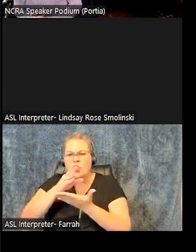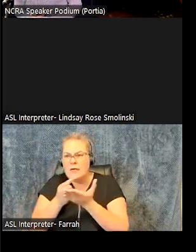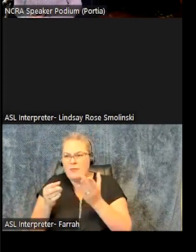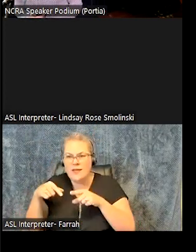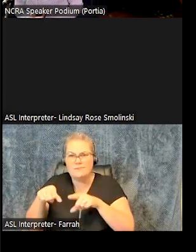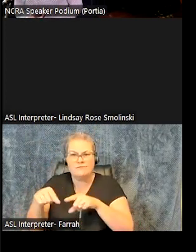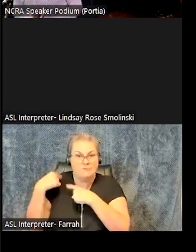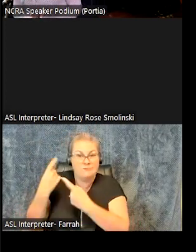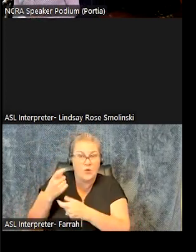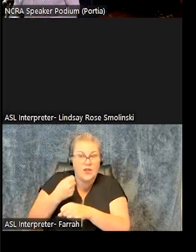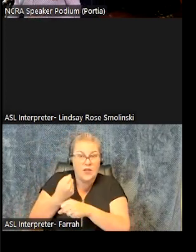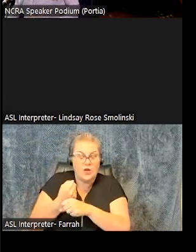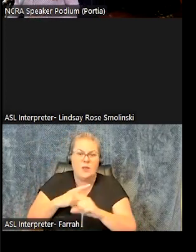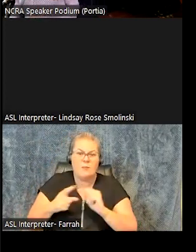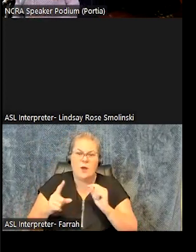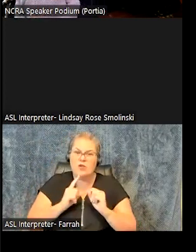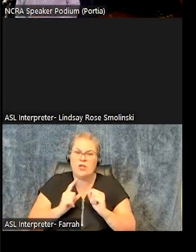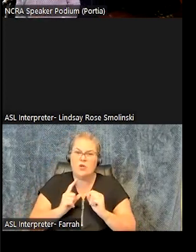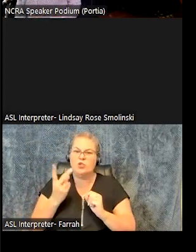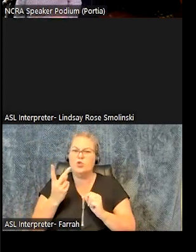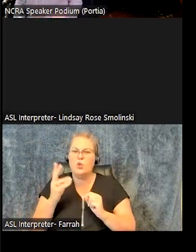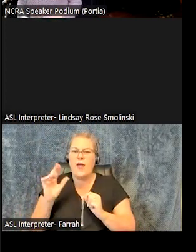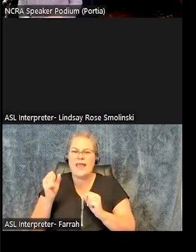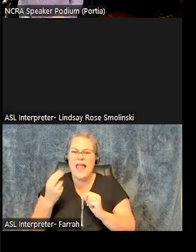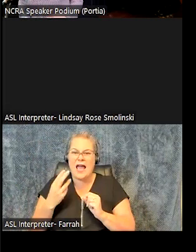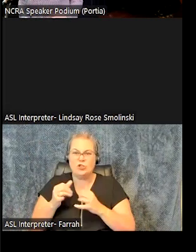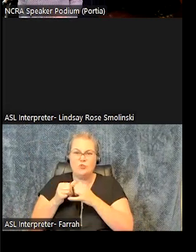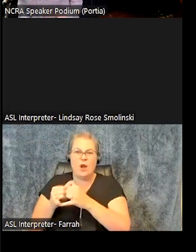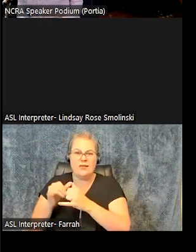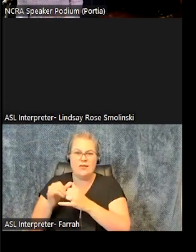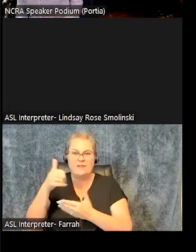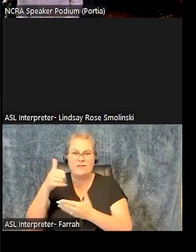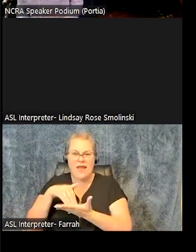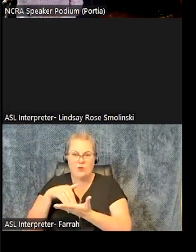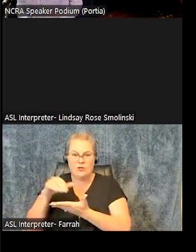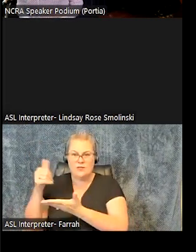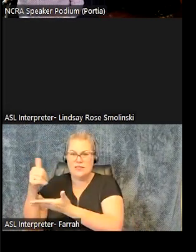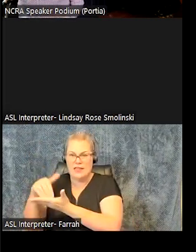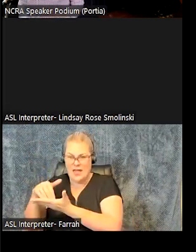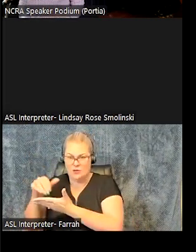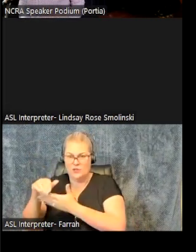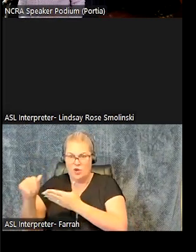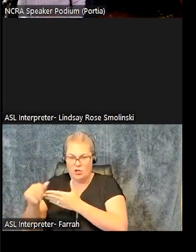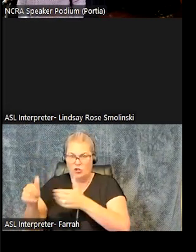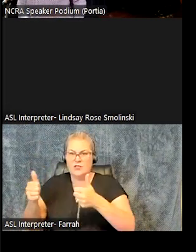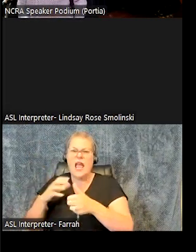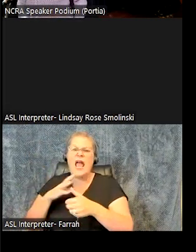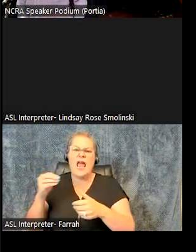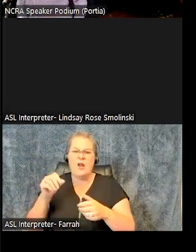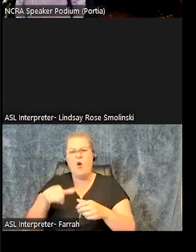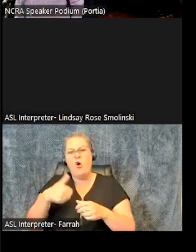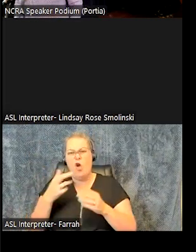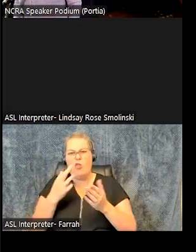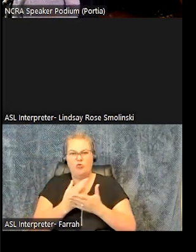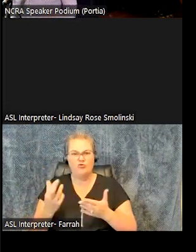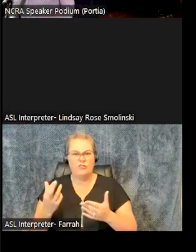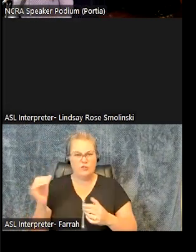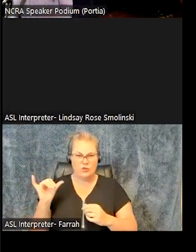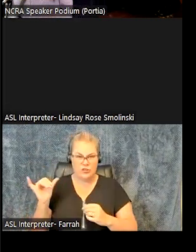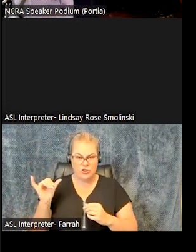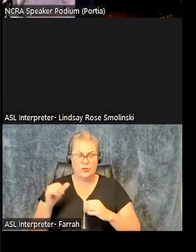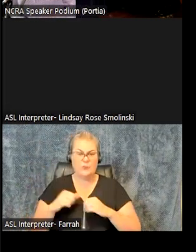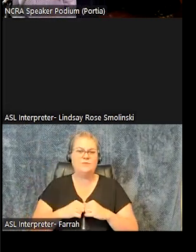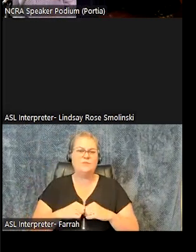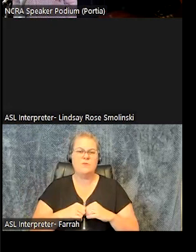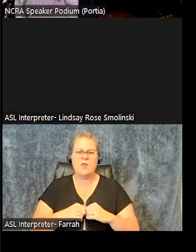was 2 cash prizes of $10,000 each, as well as some additional resources. So I'll talk a little bit about the